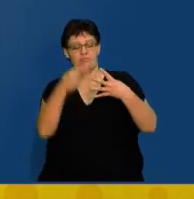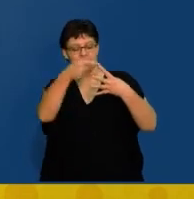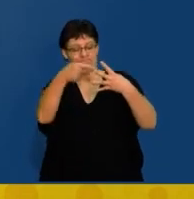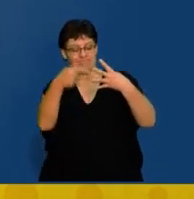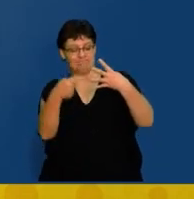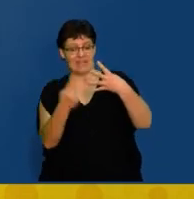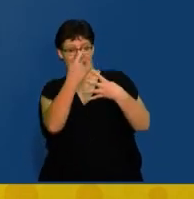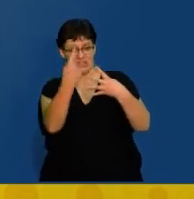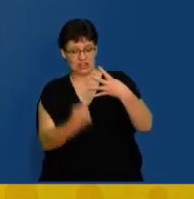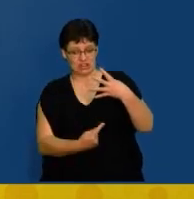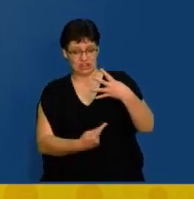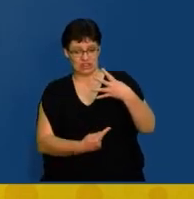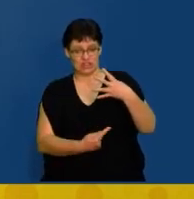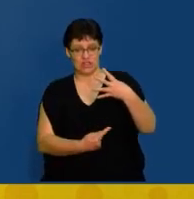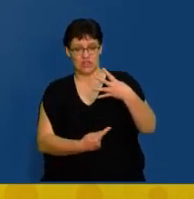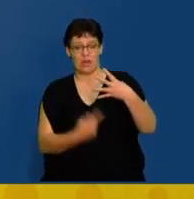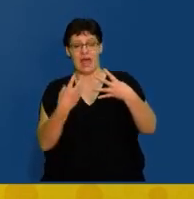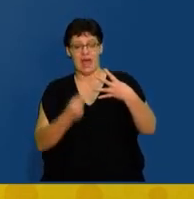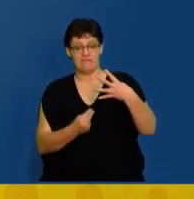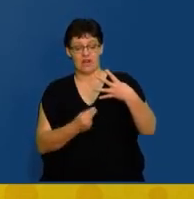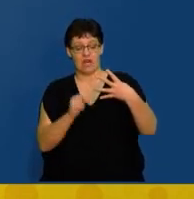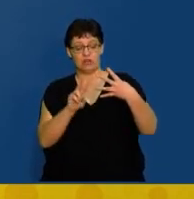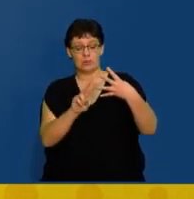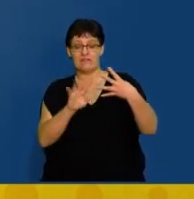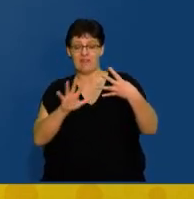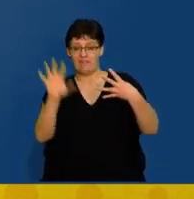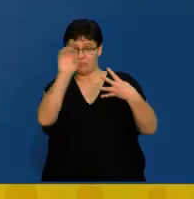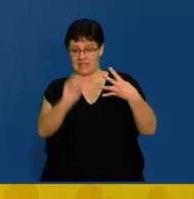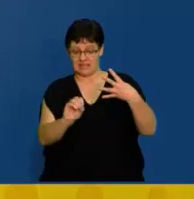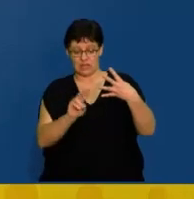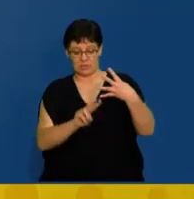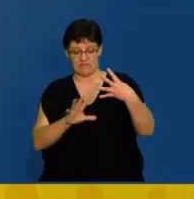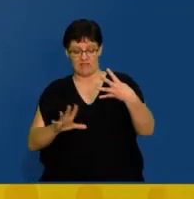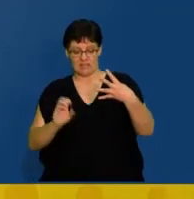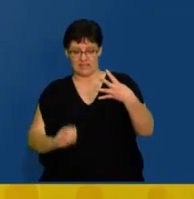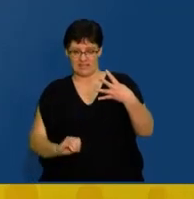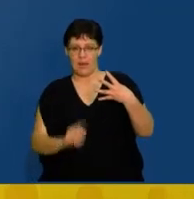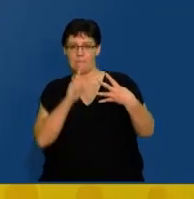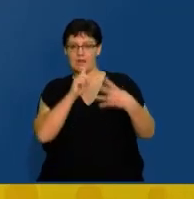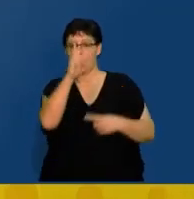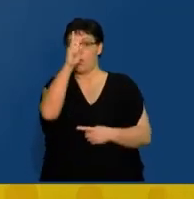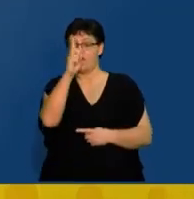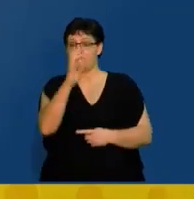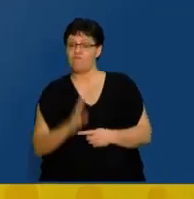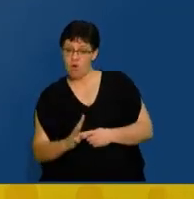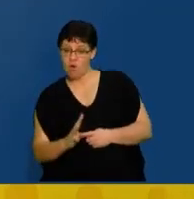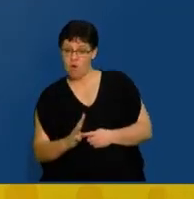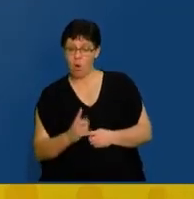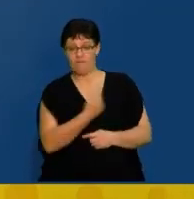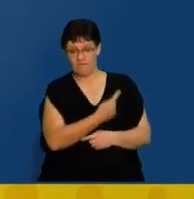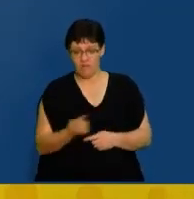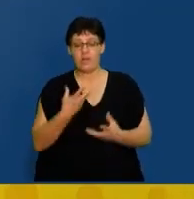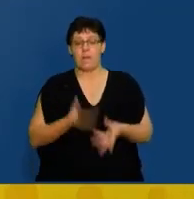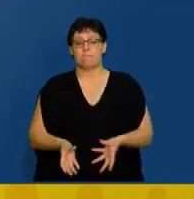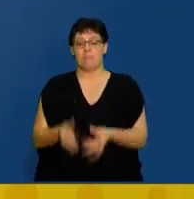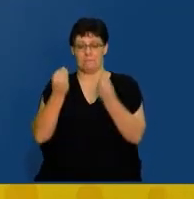offsprings, we have a 25% chance, which is a 1 in 4 of all the offsprings having the